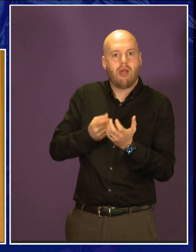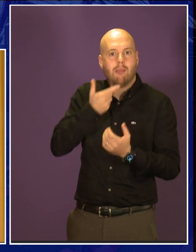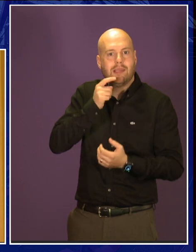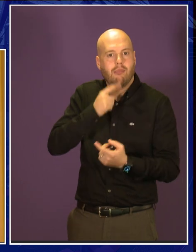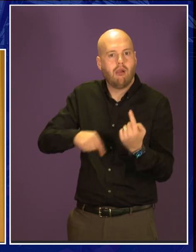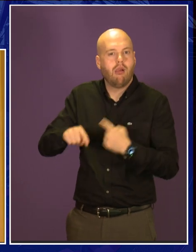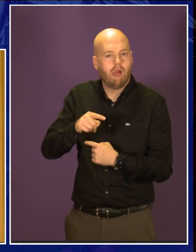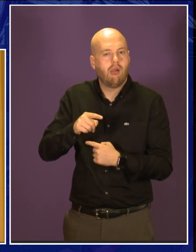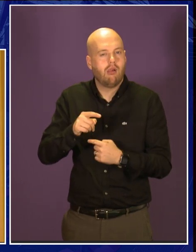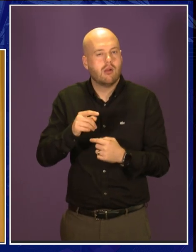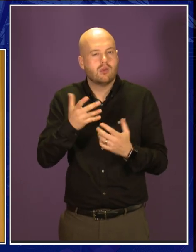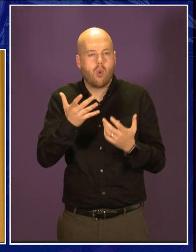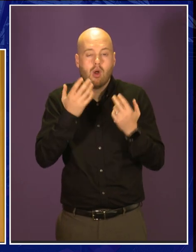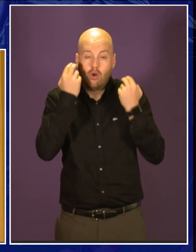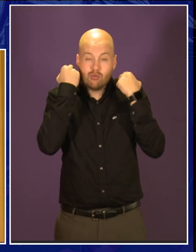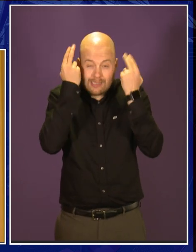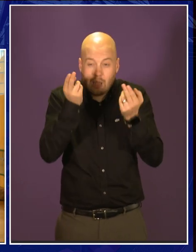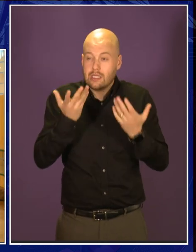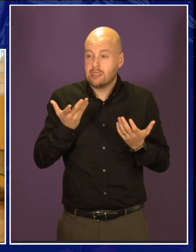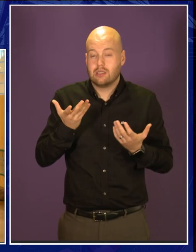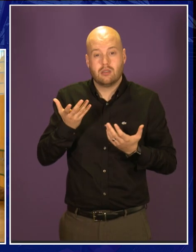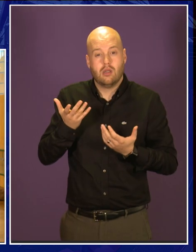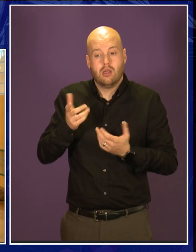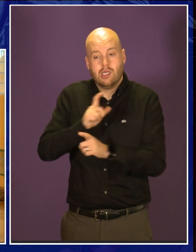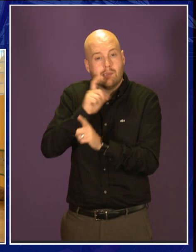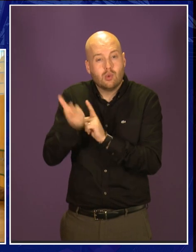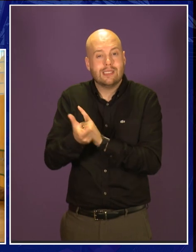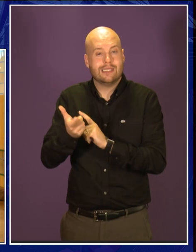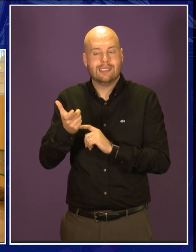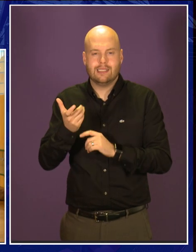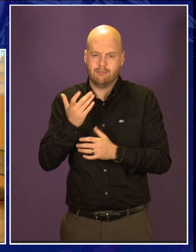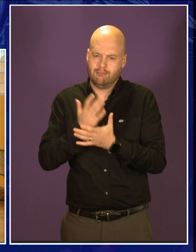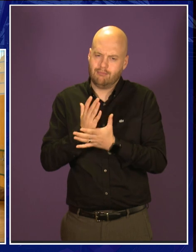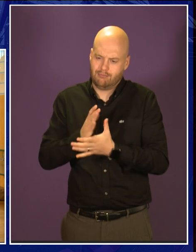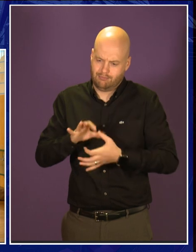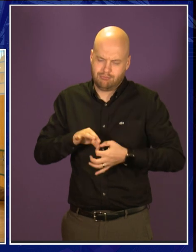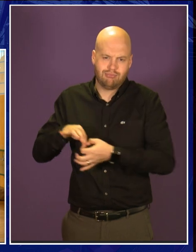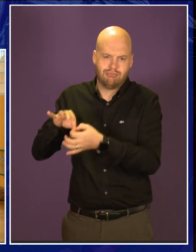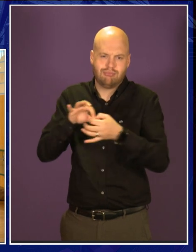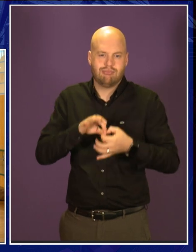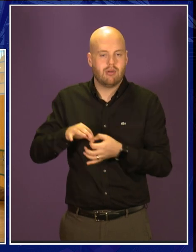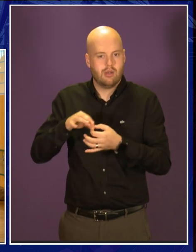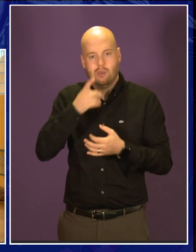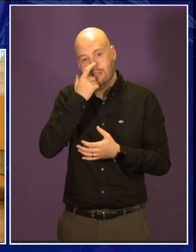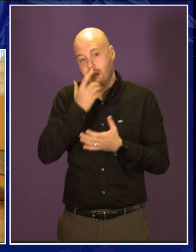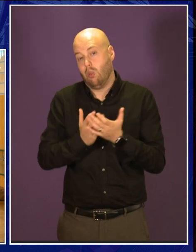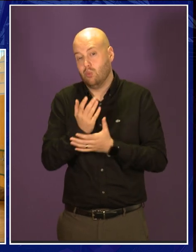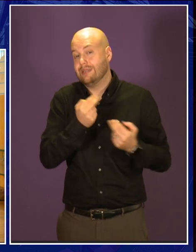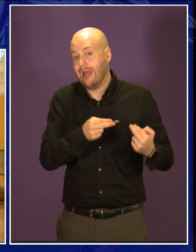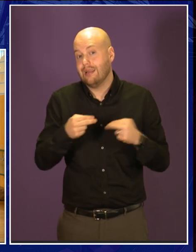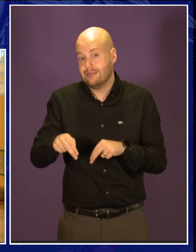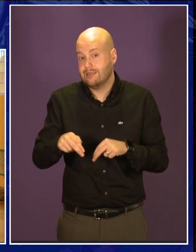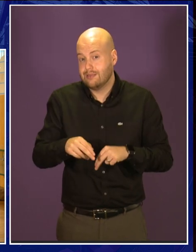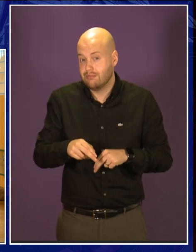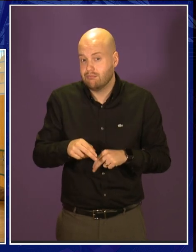that resilience and community are very much tied together in any kind of community dance form.